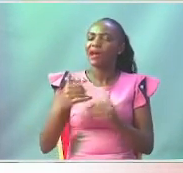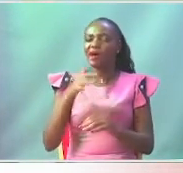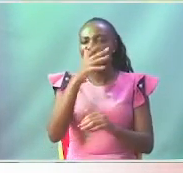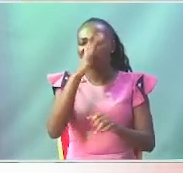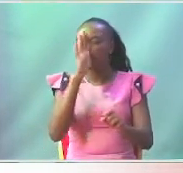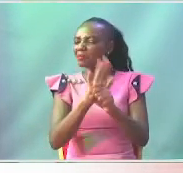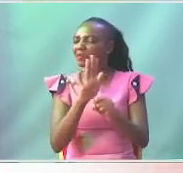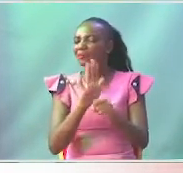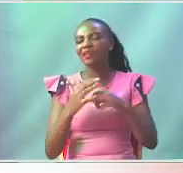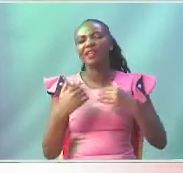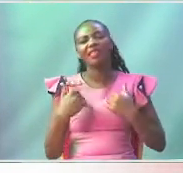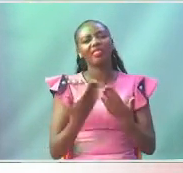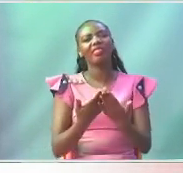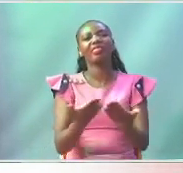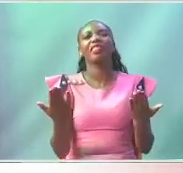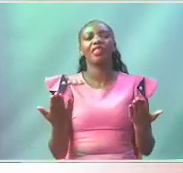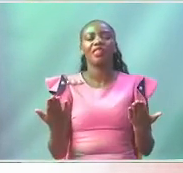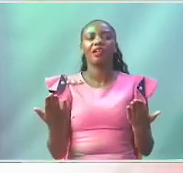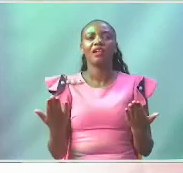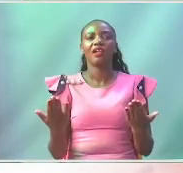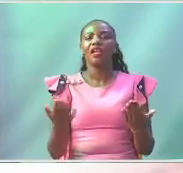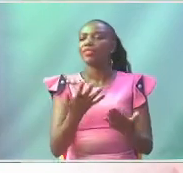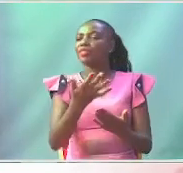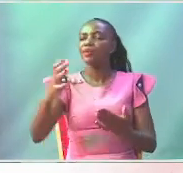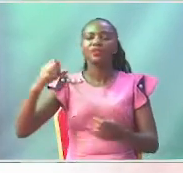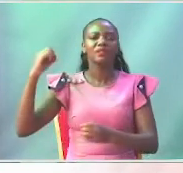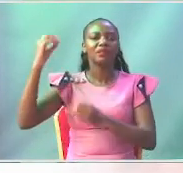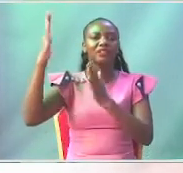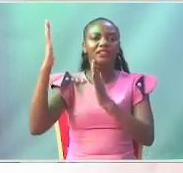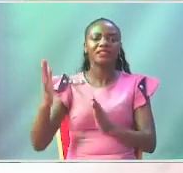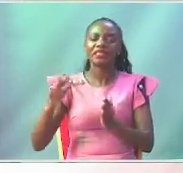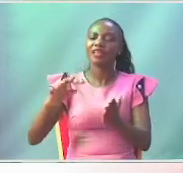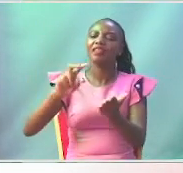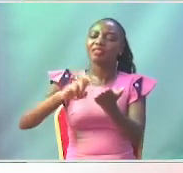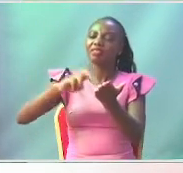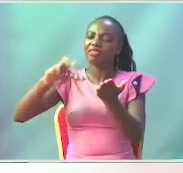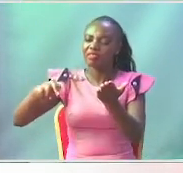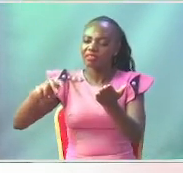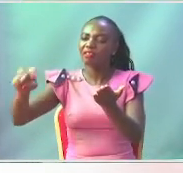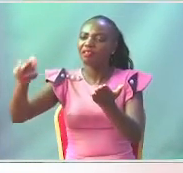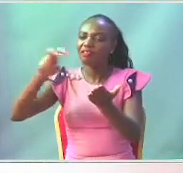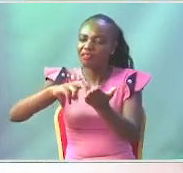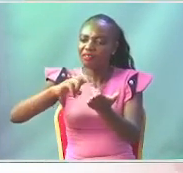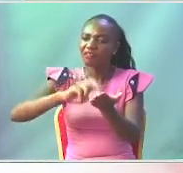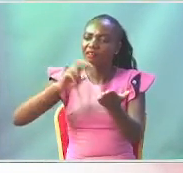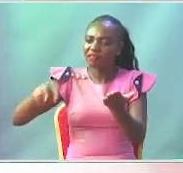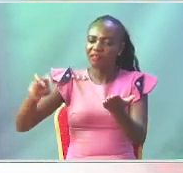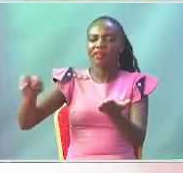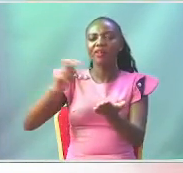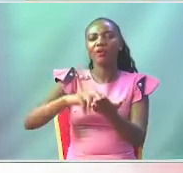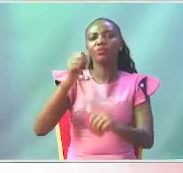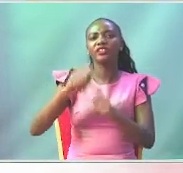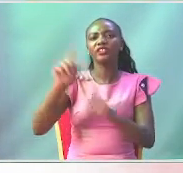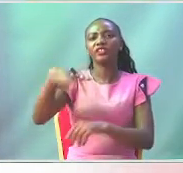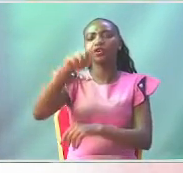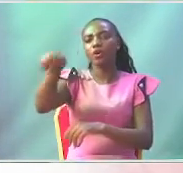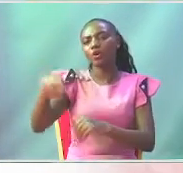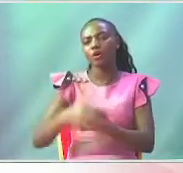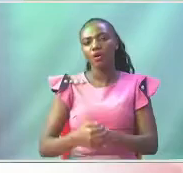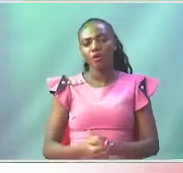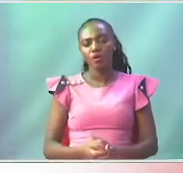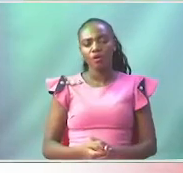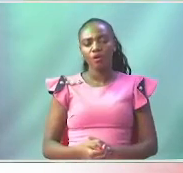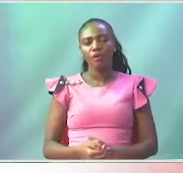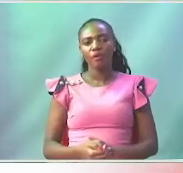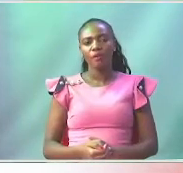high gear, because politicians are moving from one party to the other with reckless abandon, leaving the